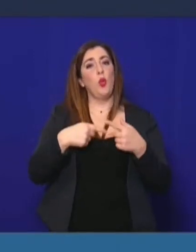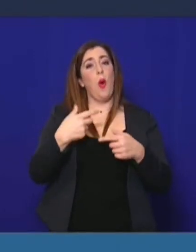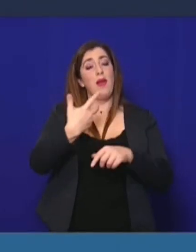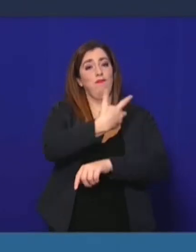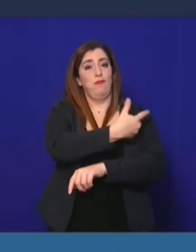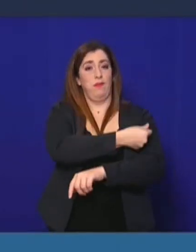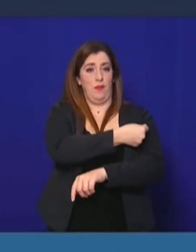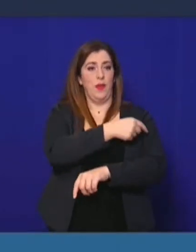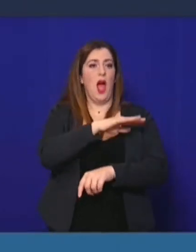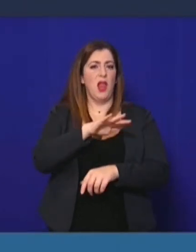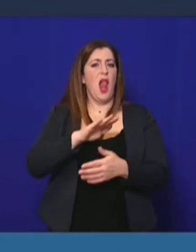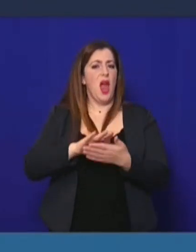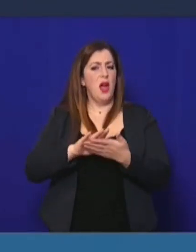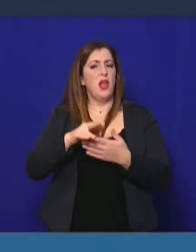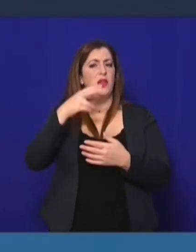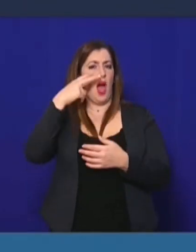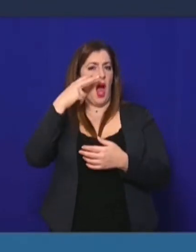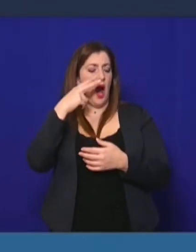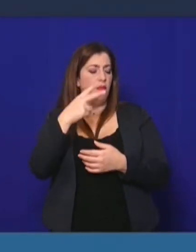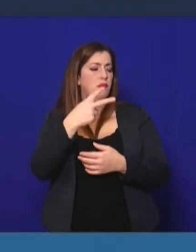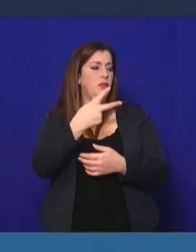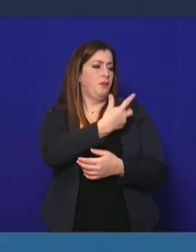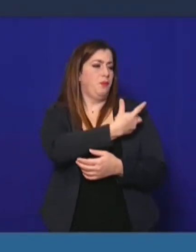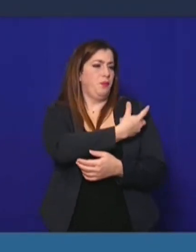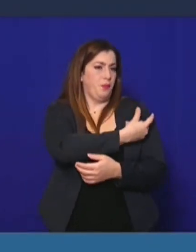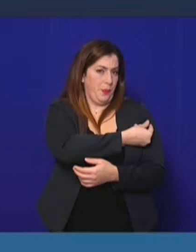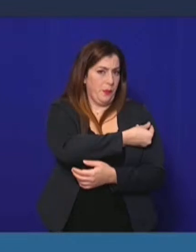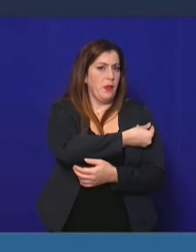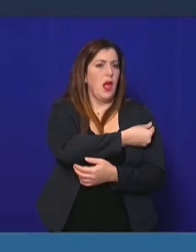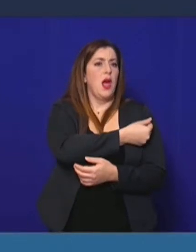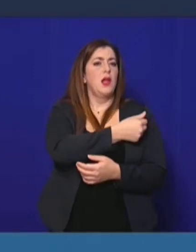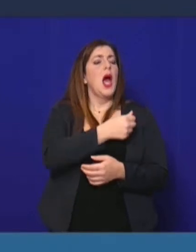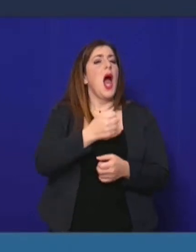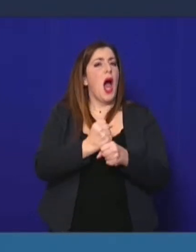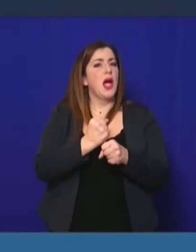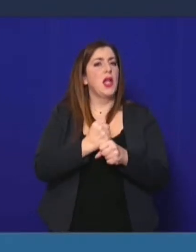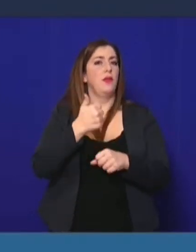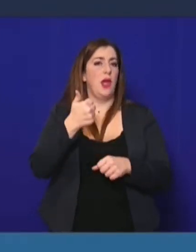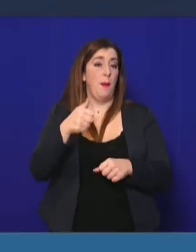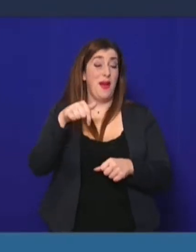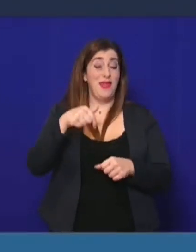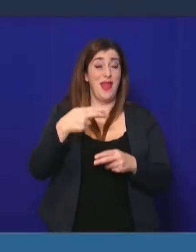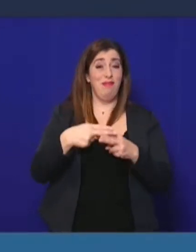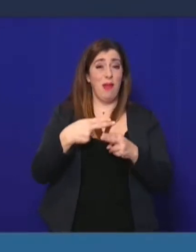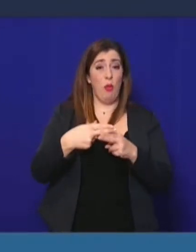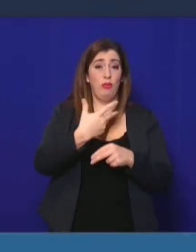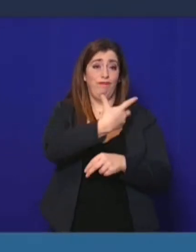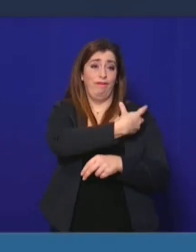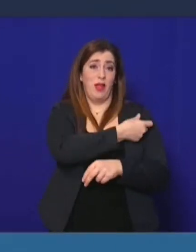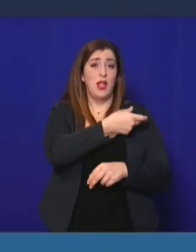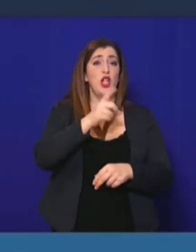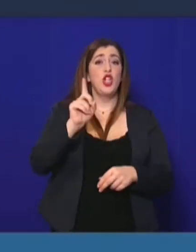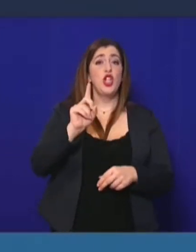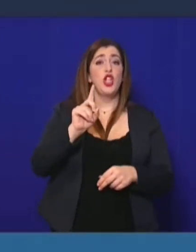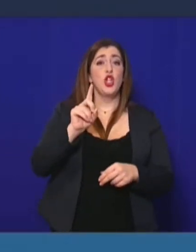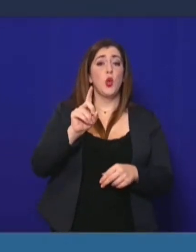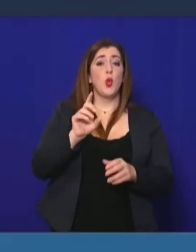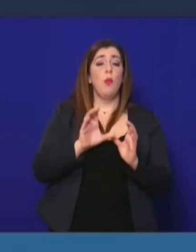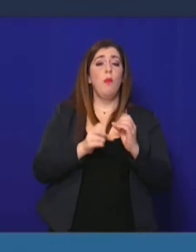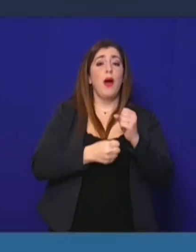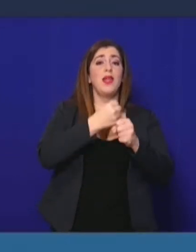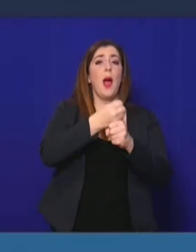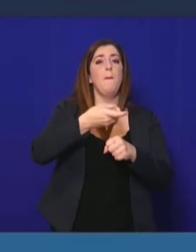issa propju aħna għandna dik it-tilqima tal-Pfizer li aħna bħalissa qegħdin għaddejjin bir-rollout tagħha skont propju il-pjan